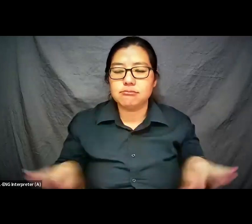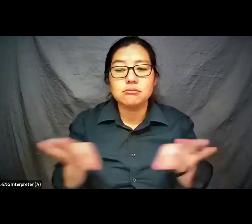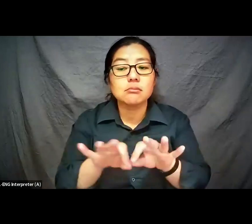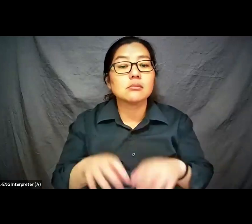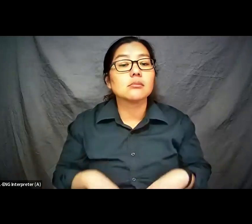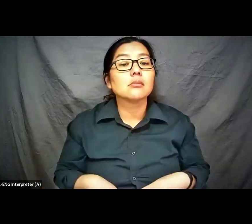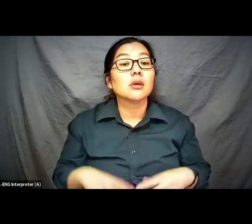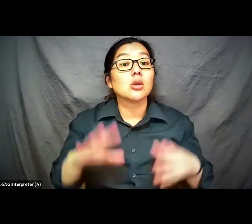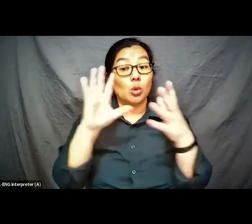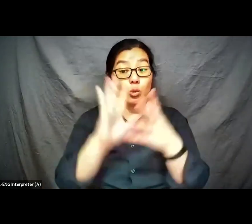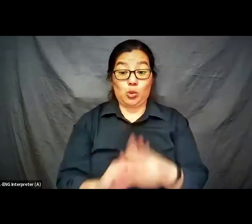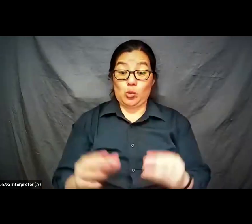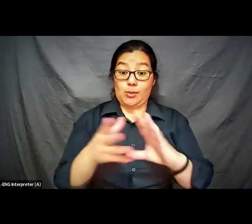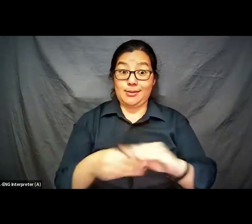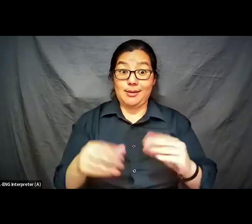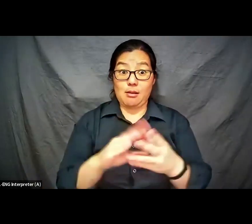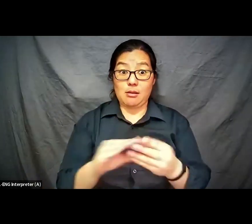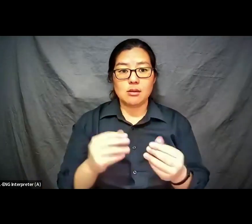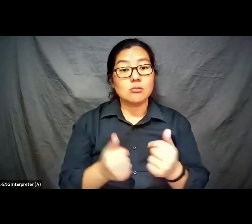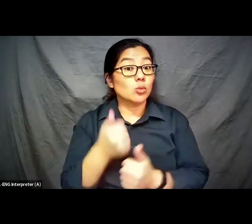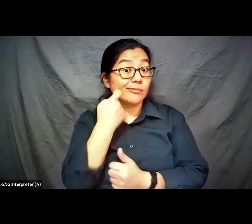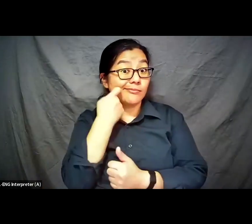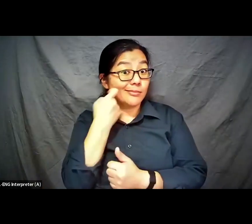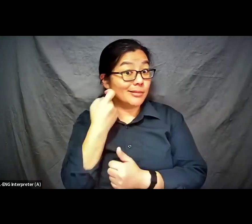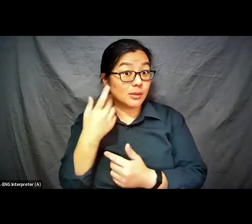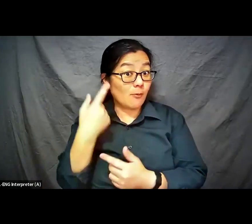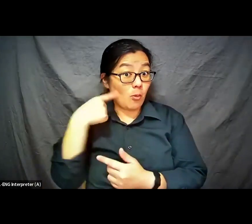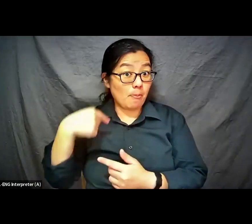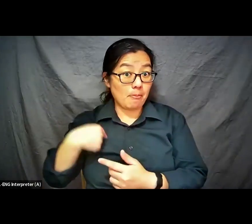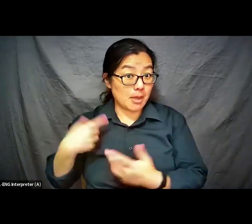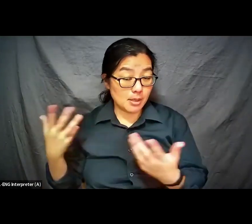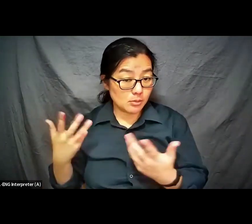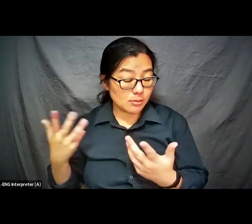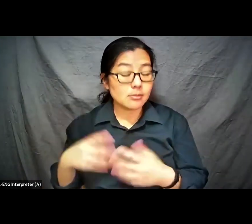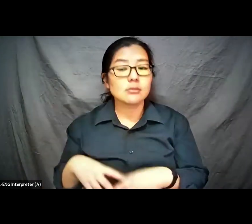So yeah, my connection with storytelling.